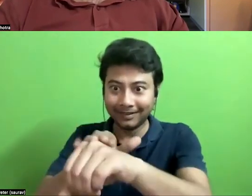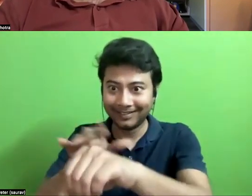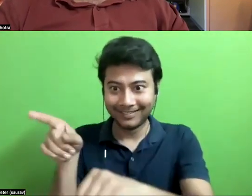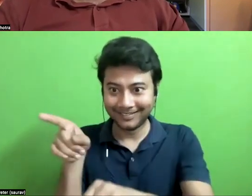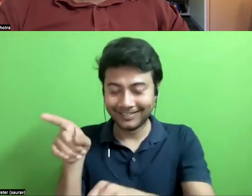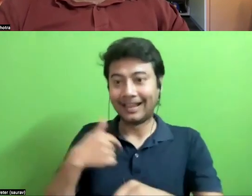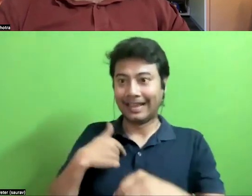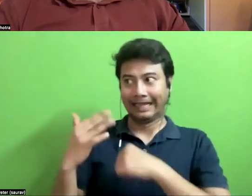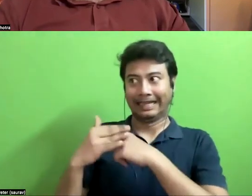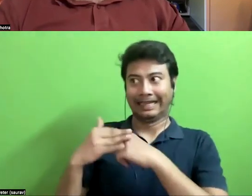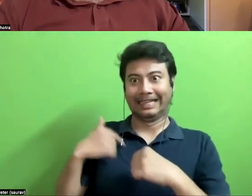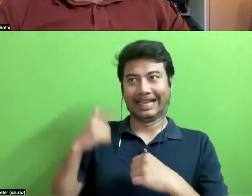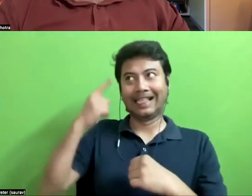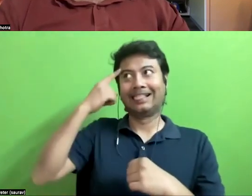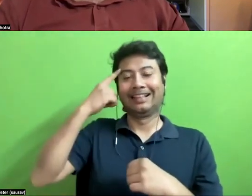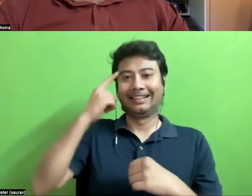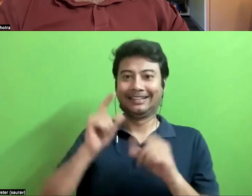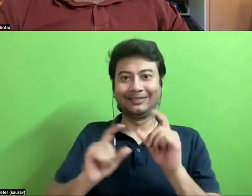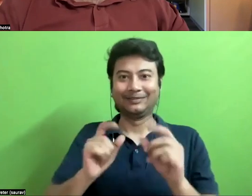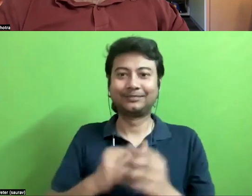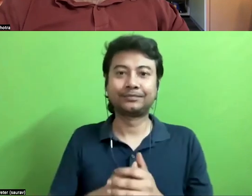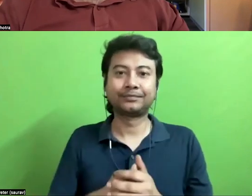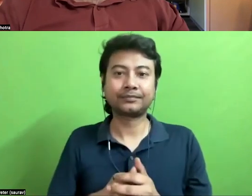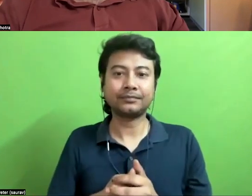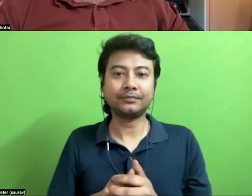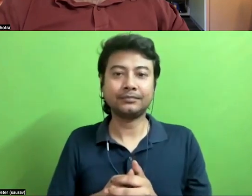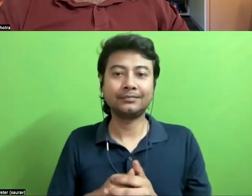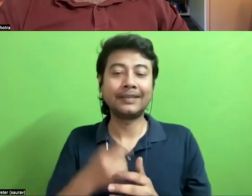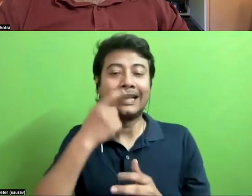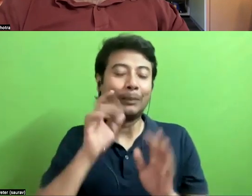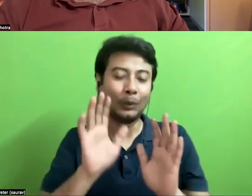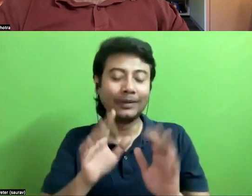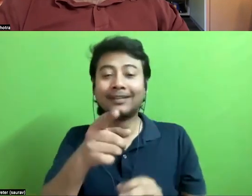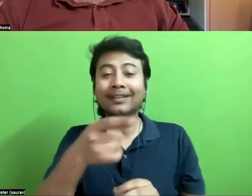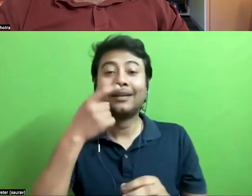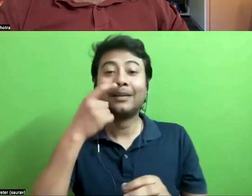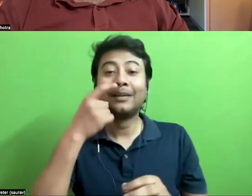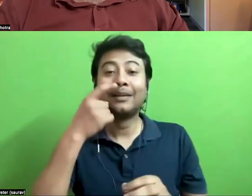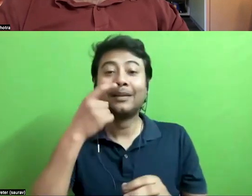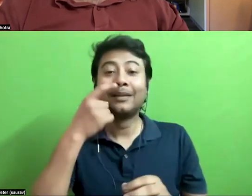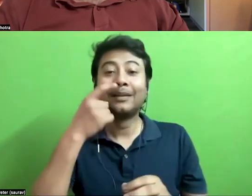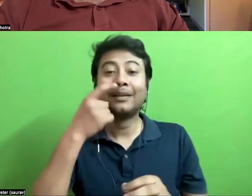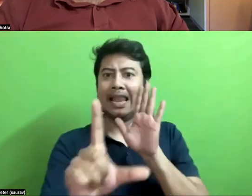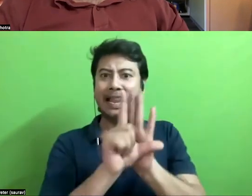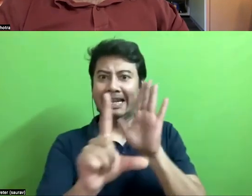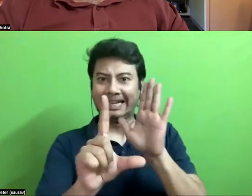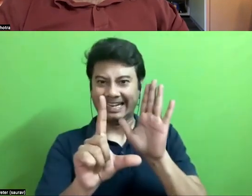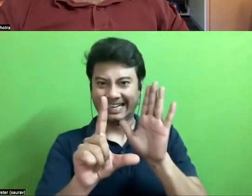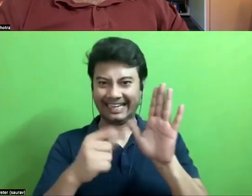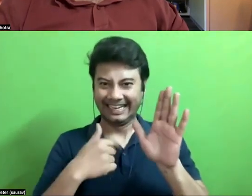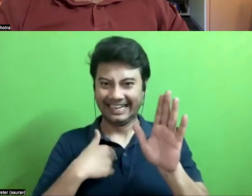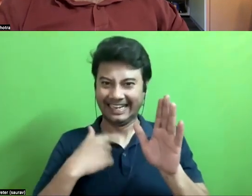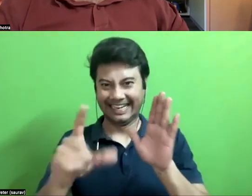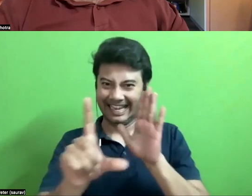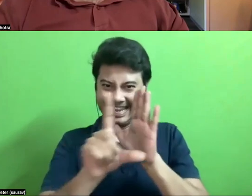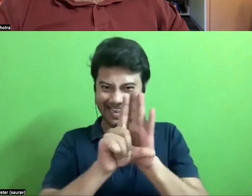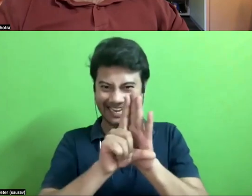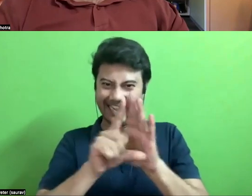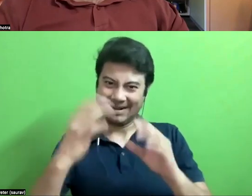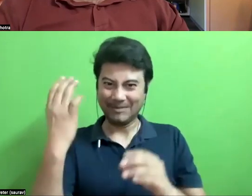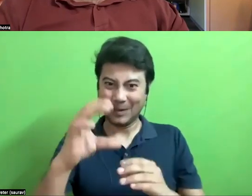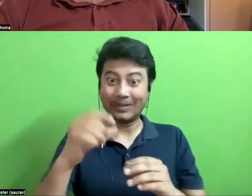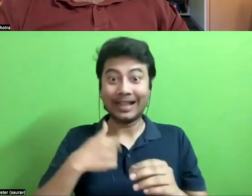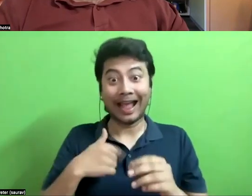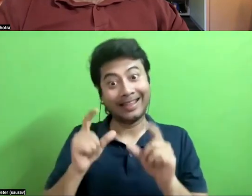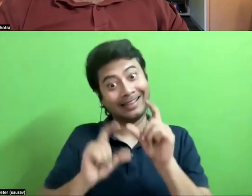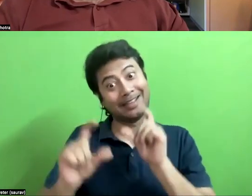worry. So recently I put up a LinkedIn post, and I put up all the image descriptions because I knew Shanti will be the first one to see them and comment